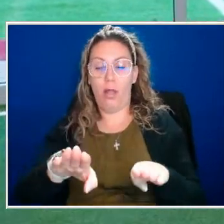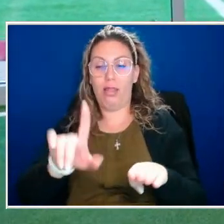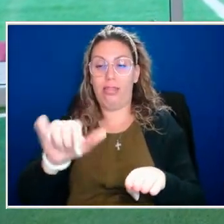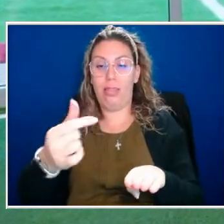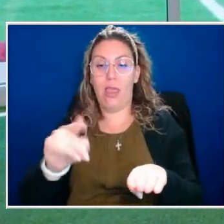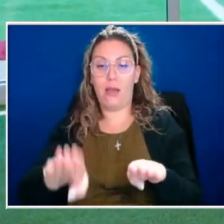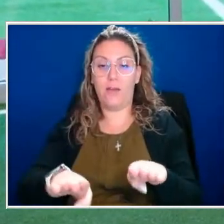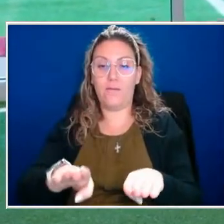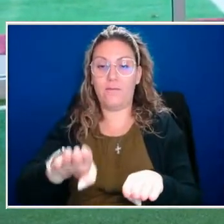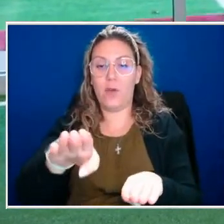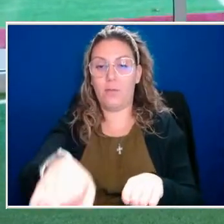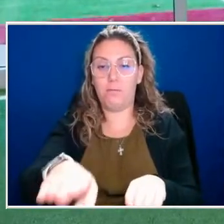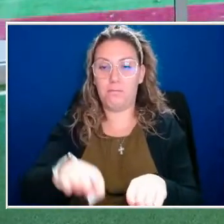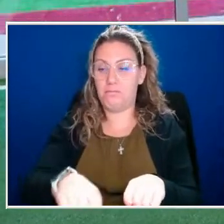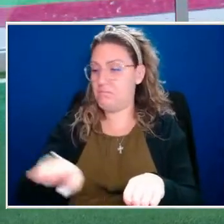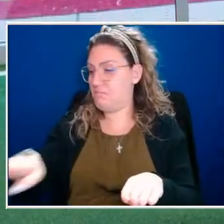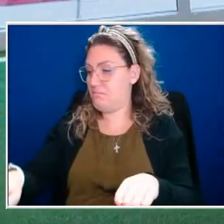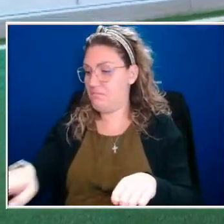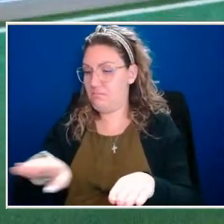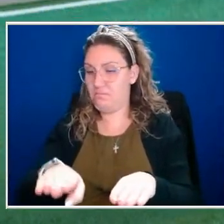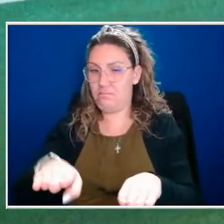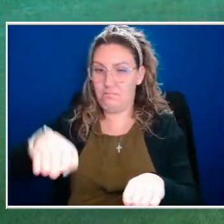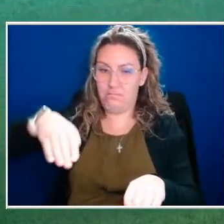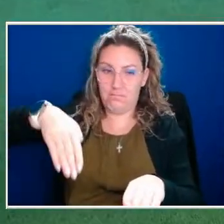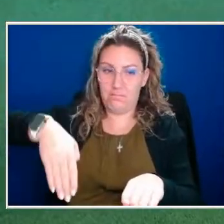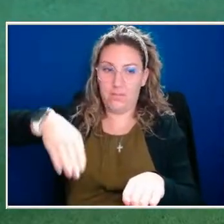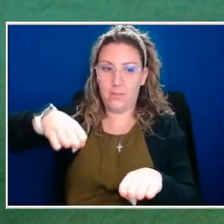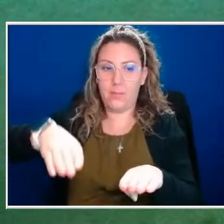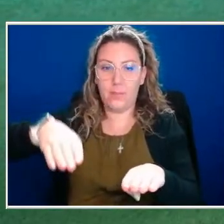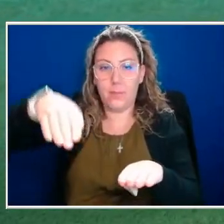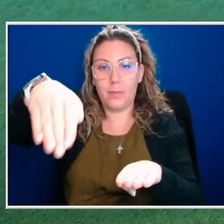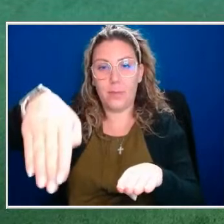Takes it up just a little notch. Okay.